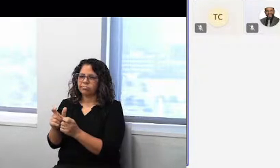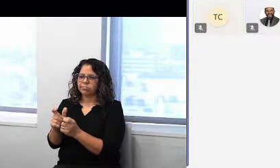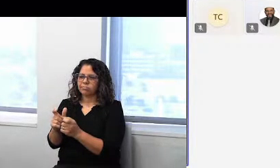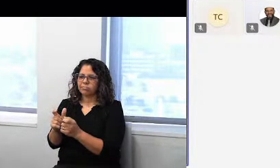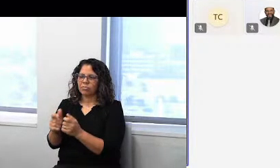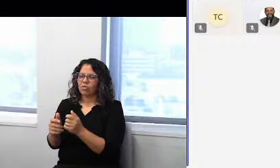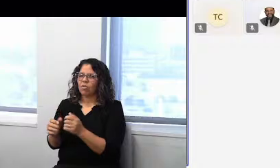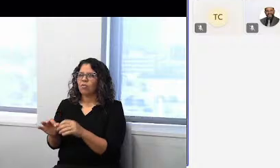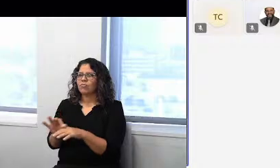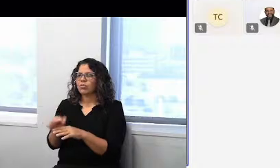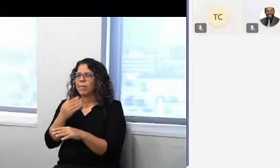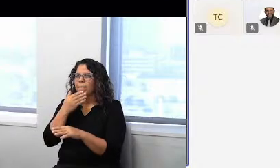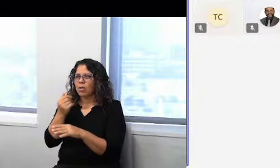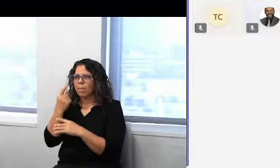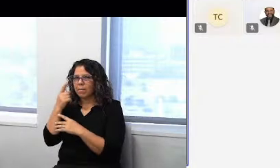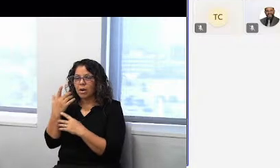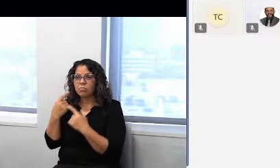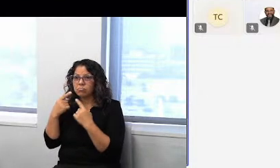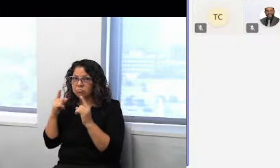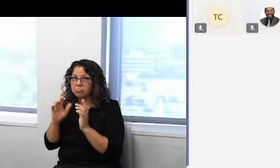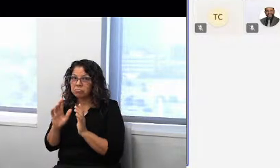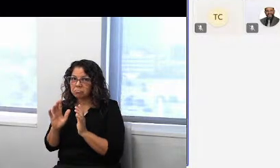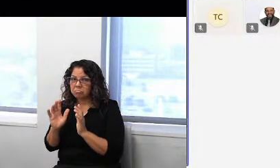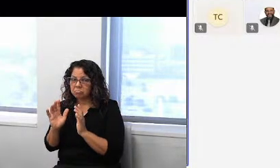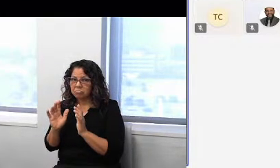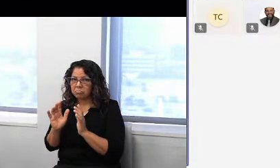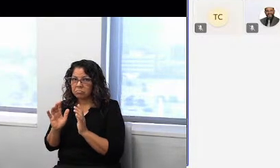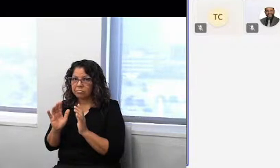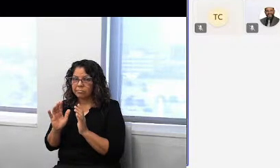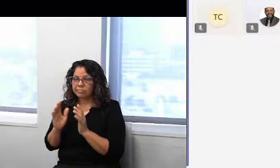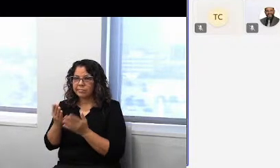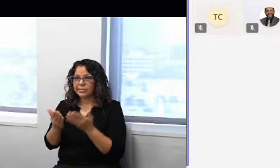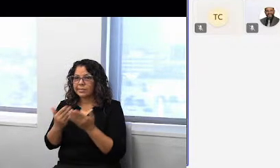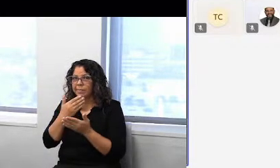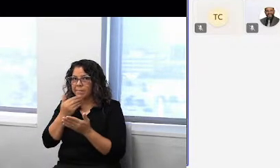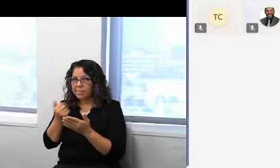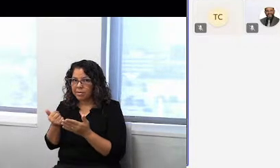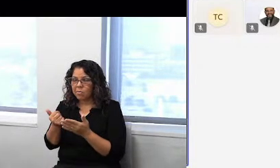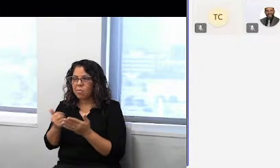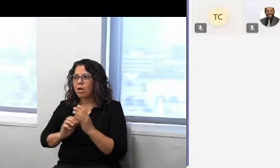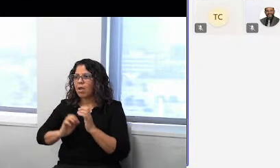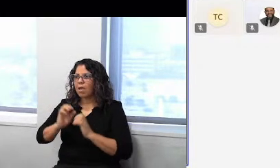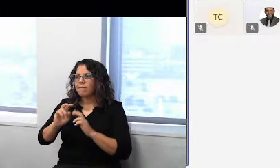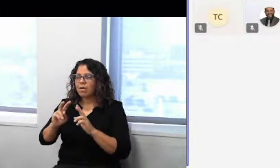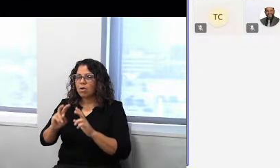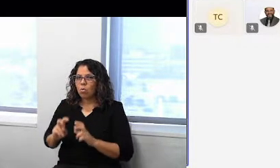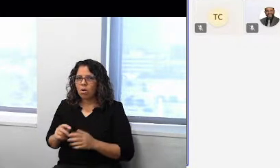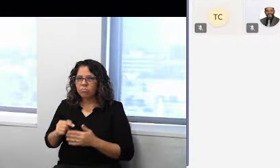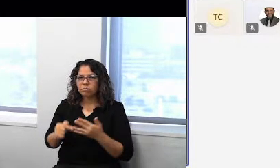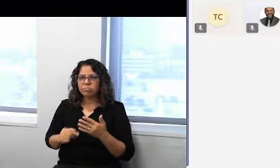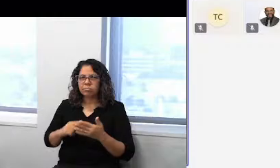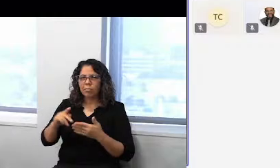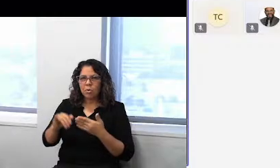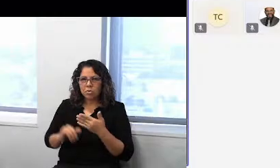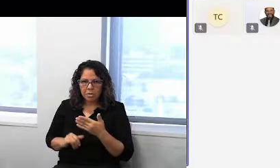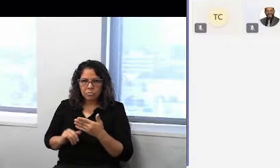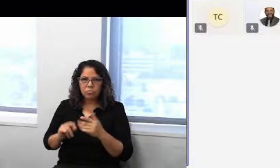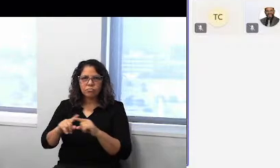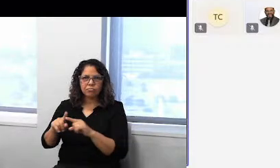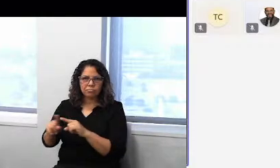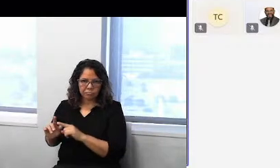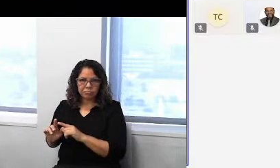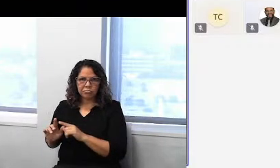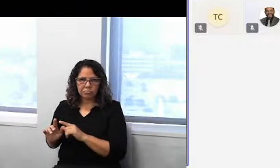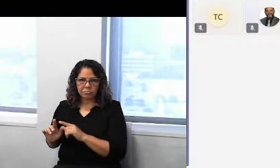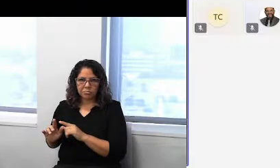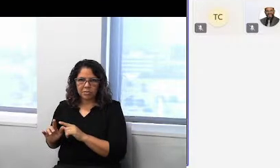at once than individuals separately if they're in the same area. That is correct. Question calls for speculation.